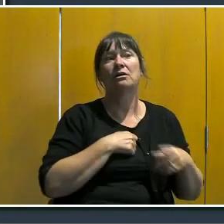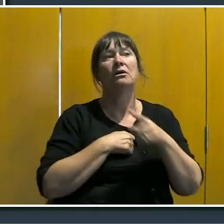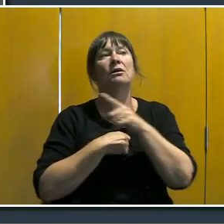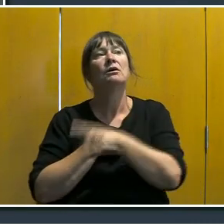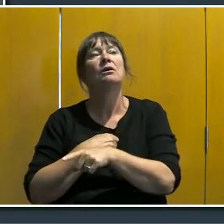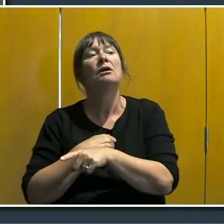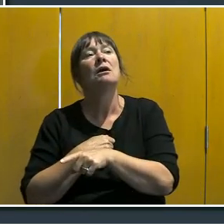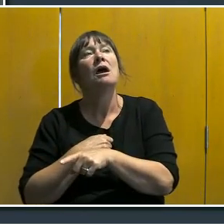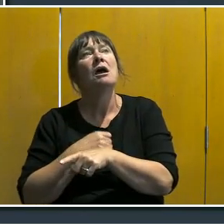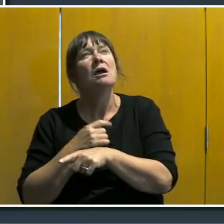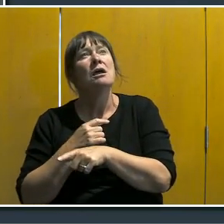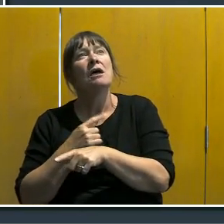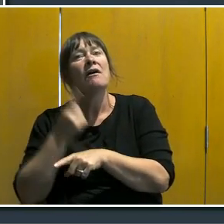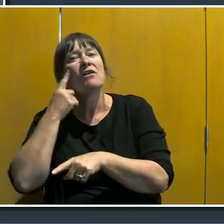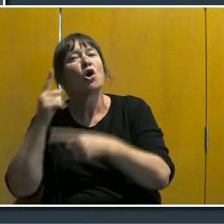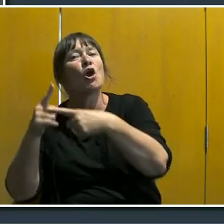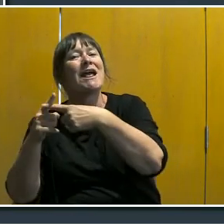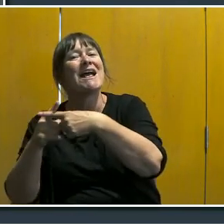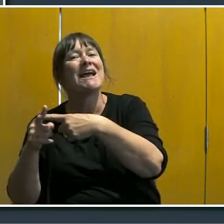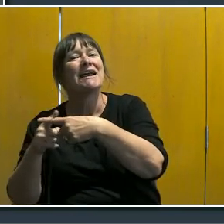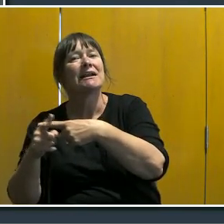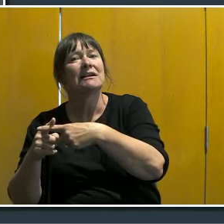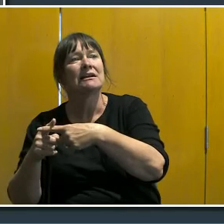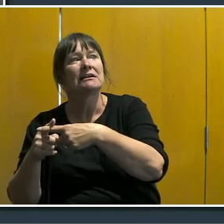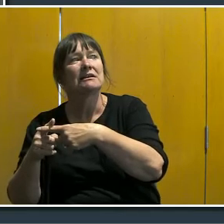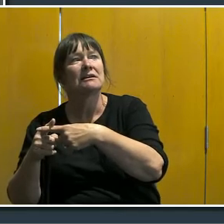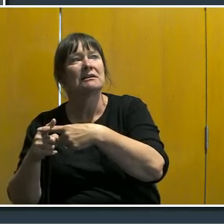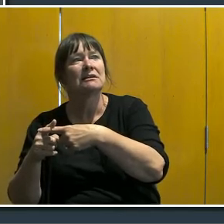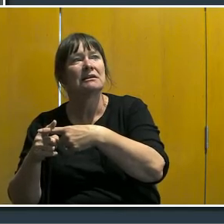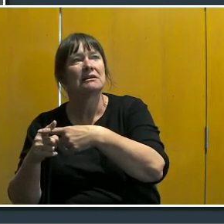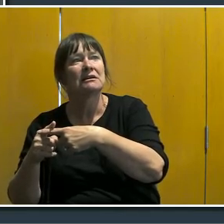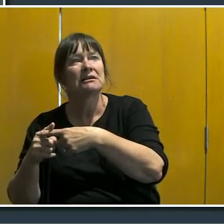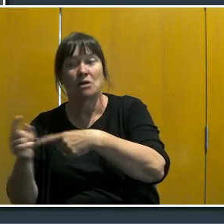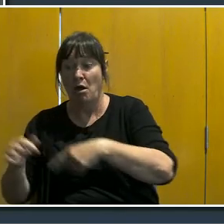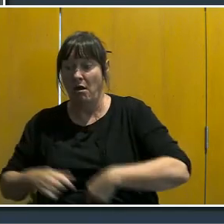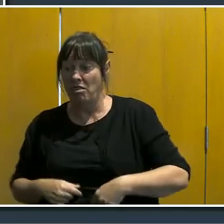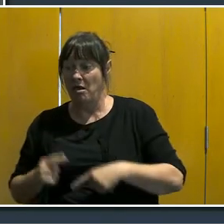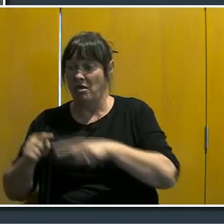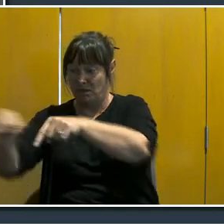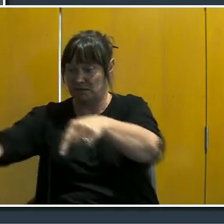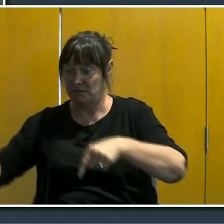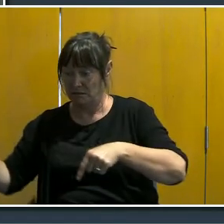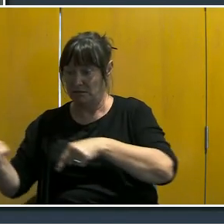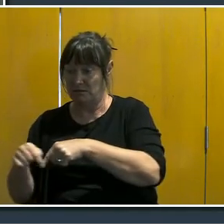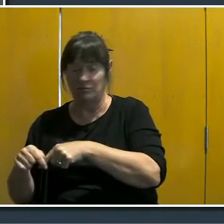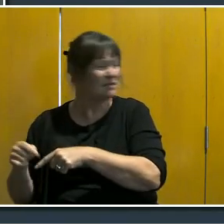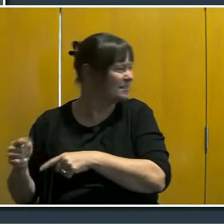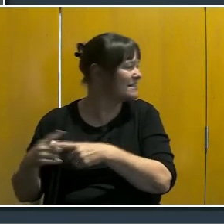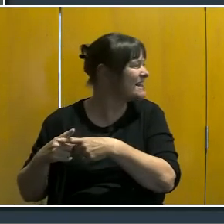your question more directly. In England on farmland, I only pay on the value of the farmhouse, because the farmhouse draws the